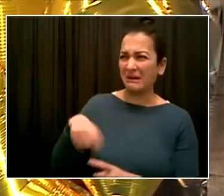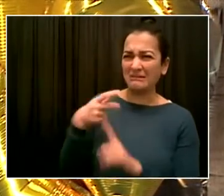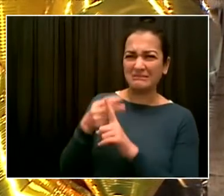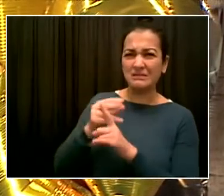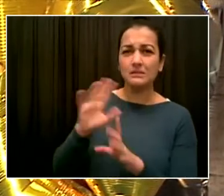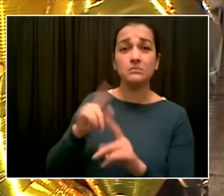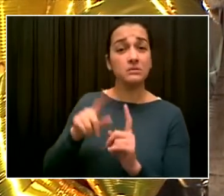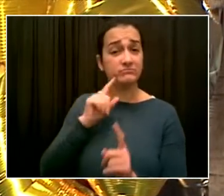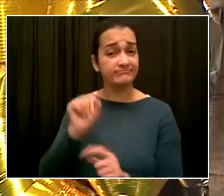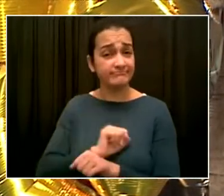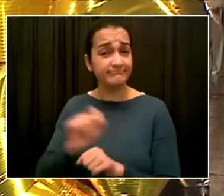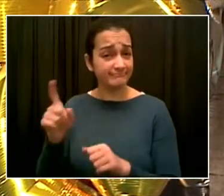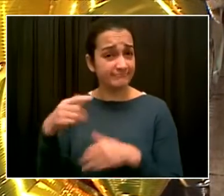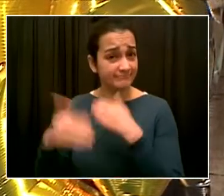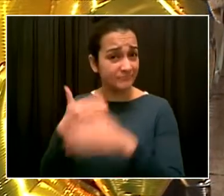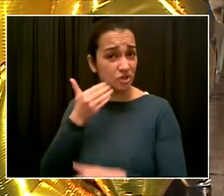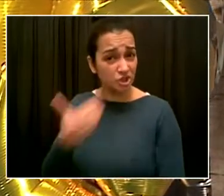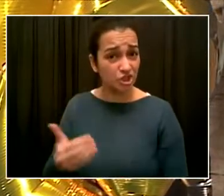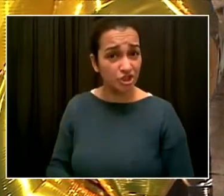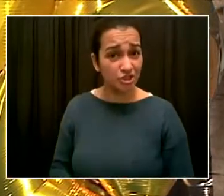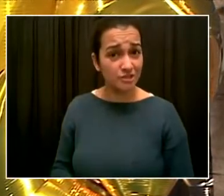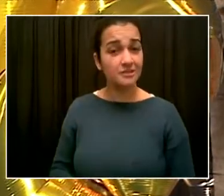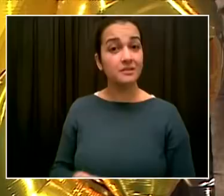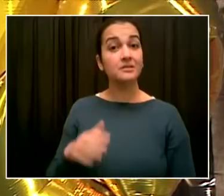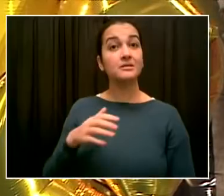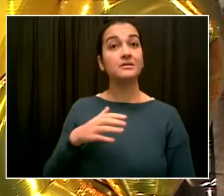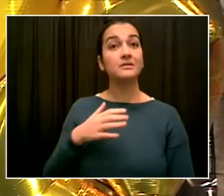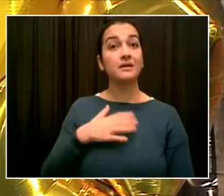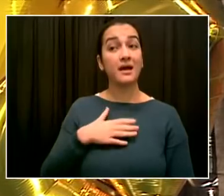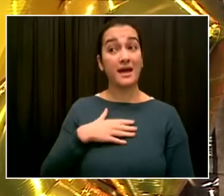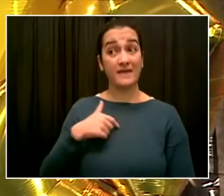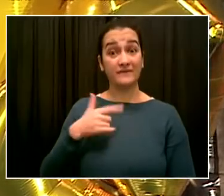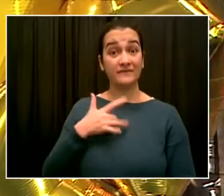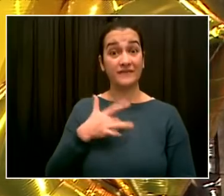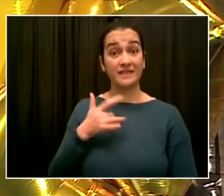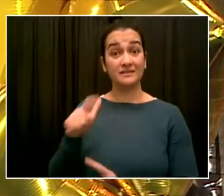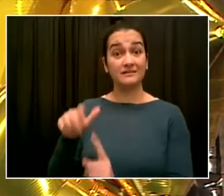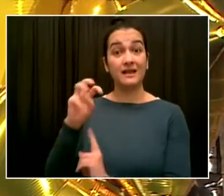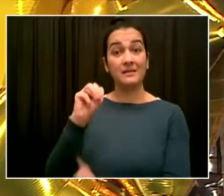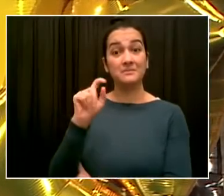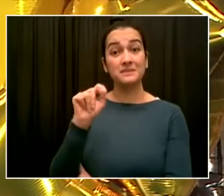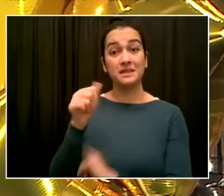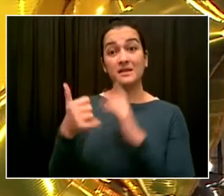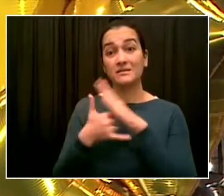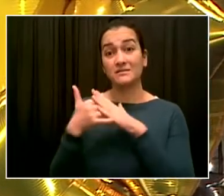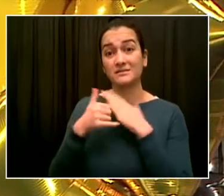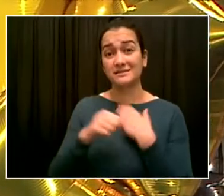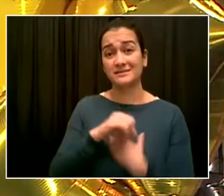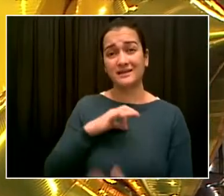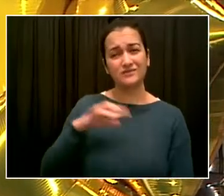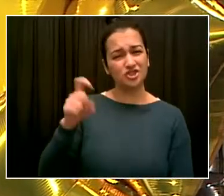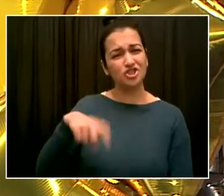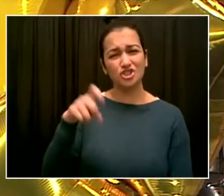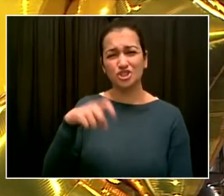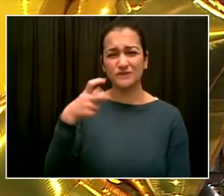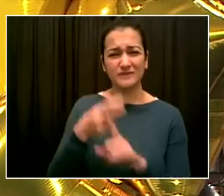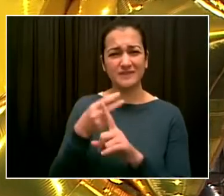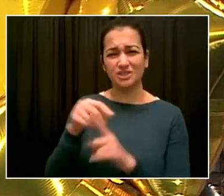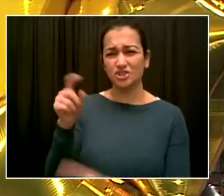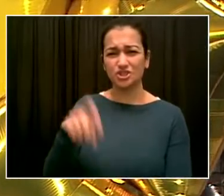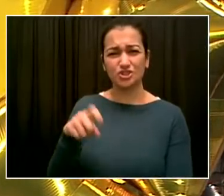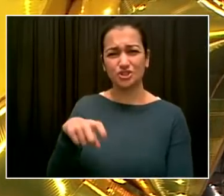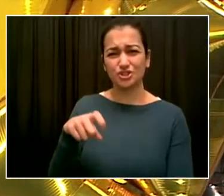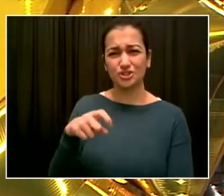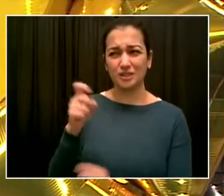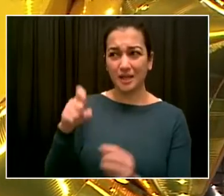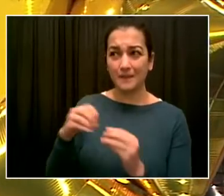vaccination mandate than what they're doing now. Look at our city workforce, 94%. And I heard, and I believe the governor, there's been good efforts made.